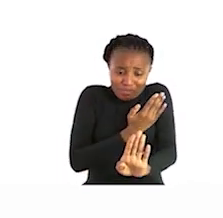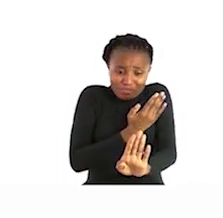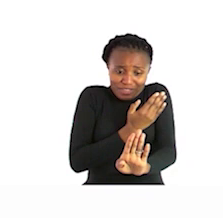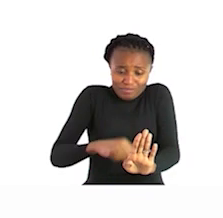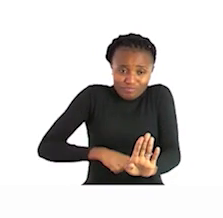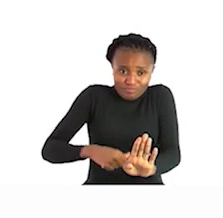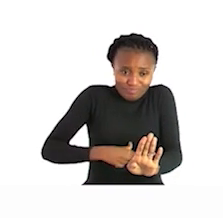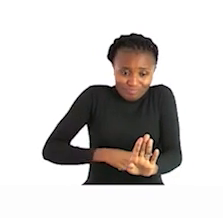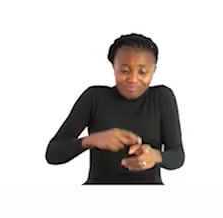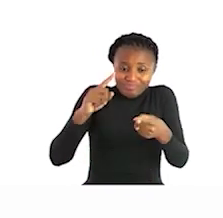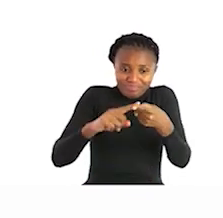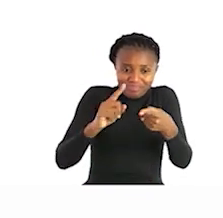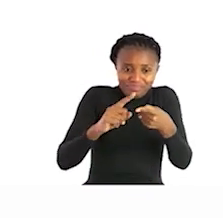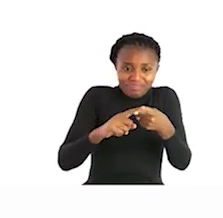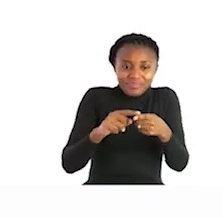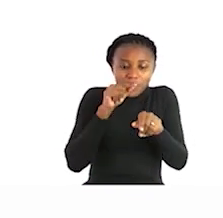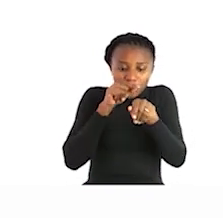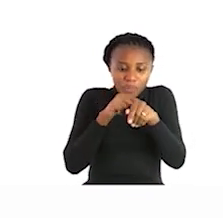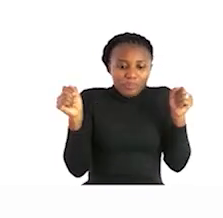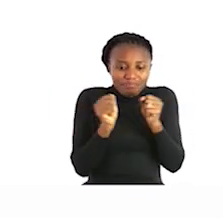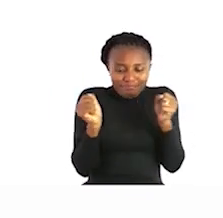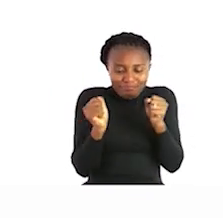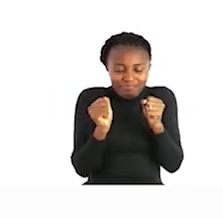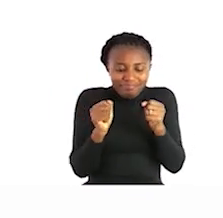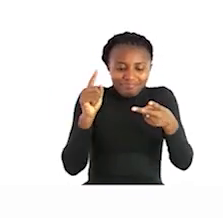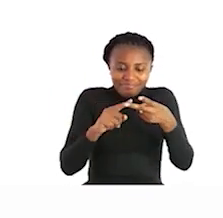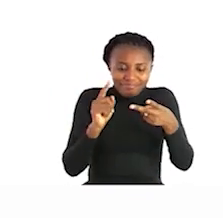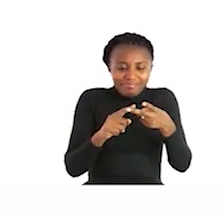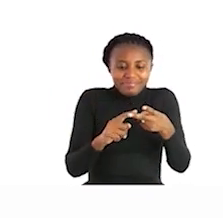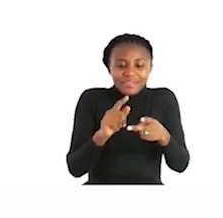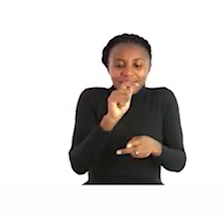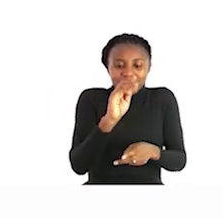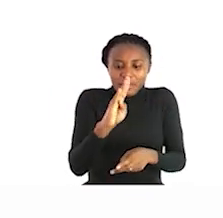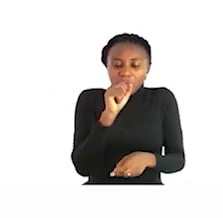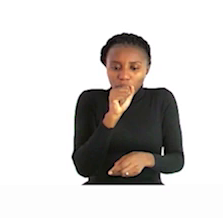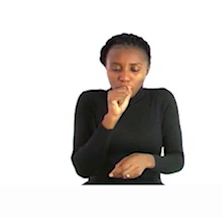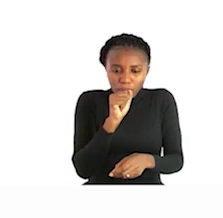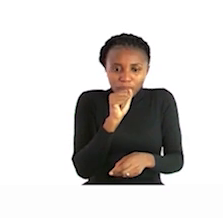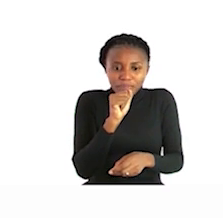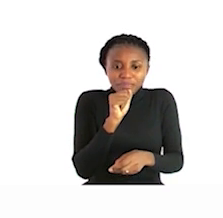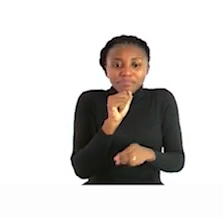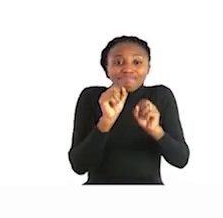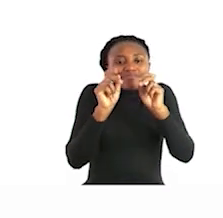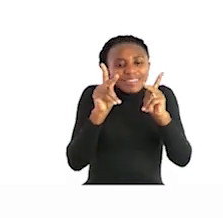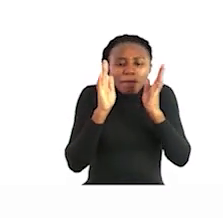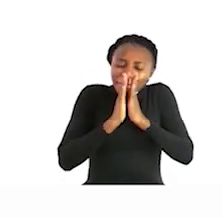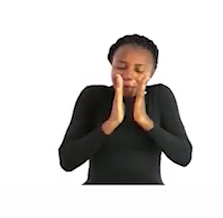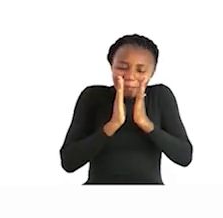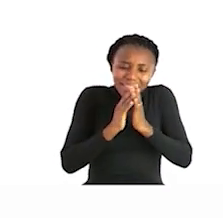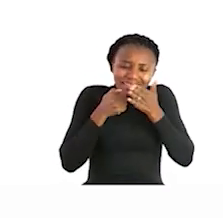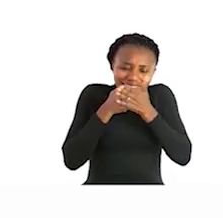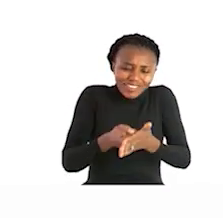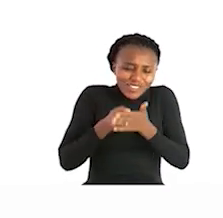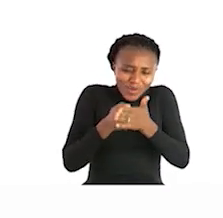diseases. Number 1, malaria. 2, TB. Okay, please guys, try to